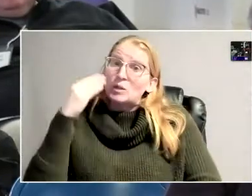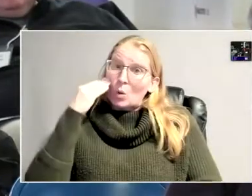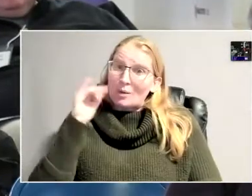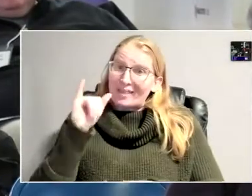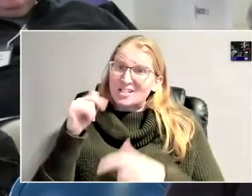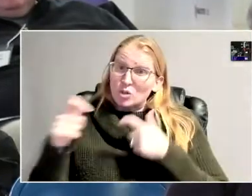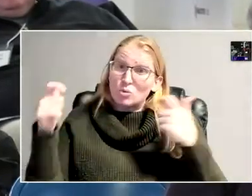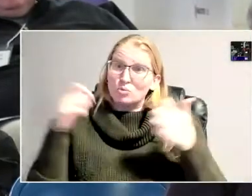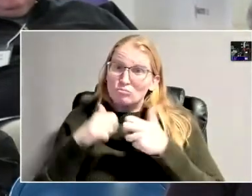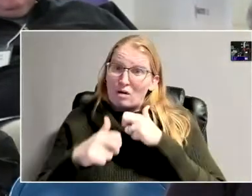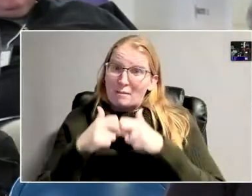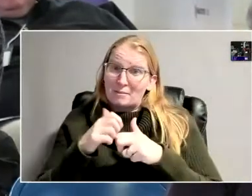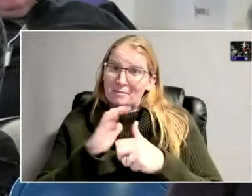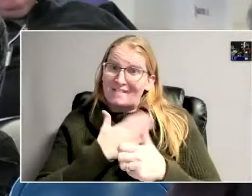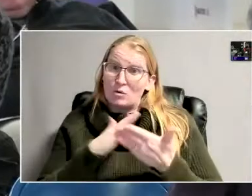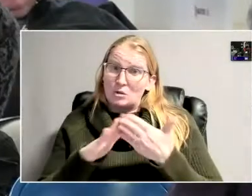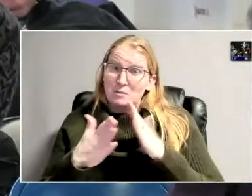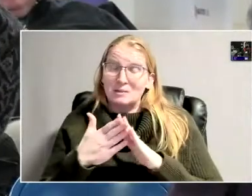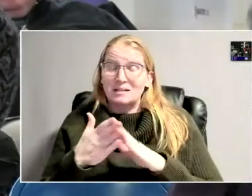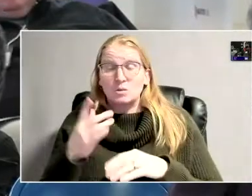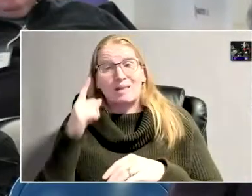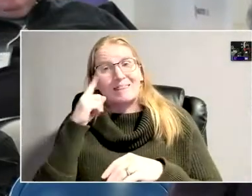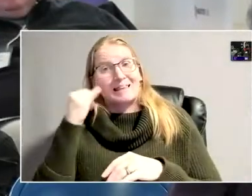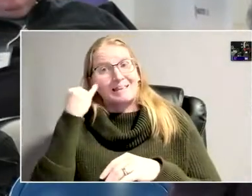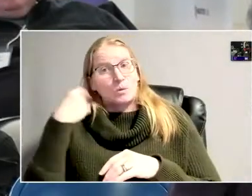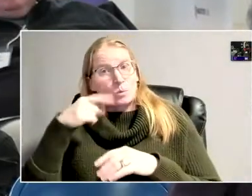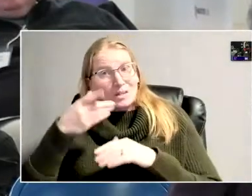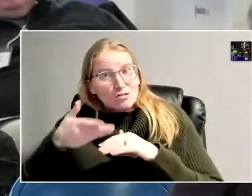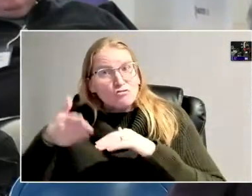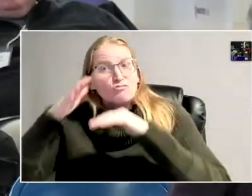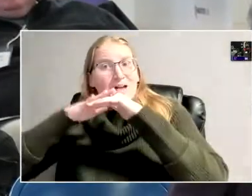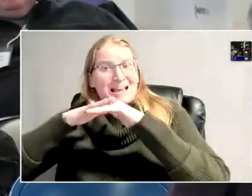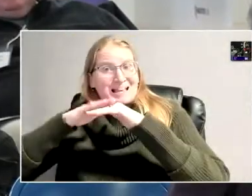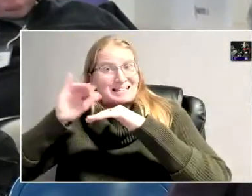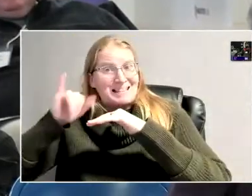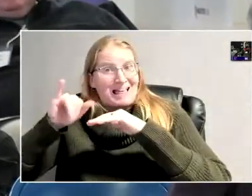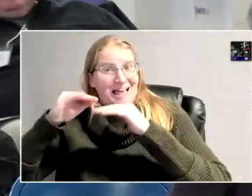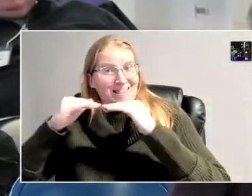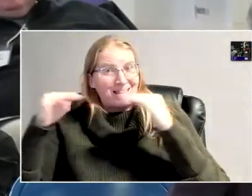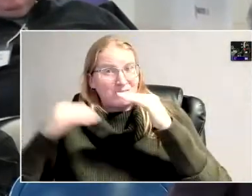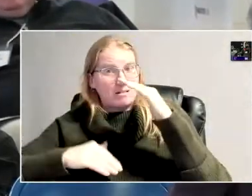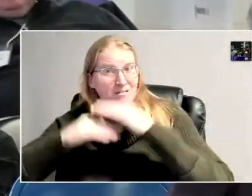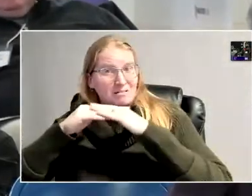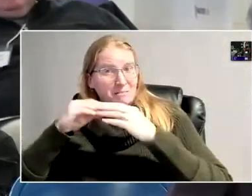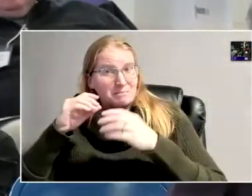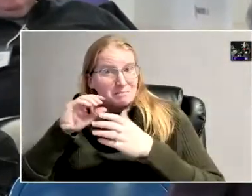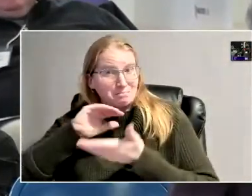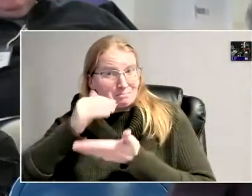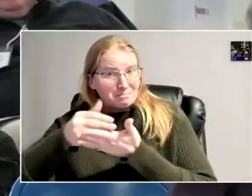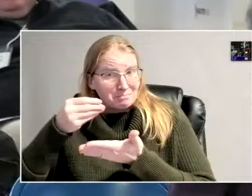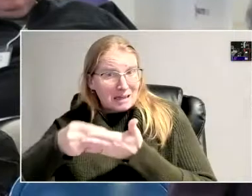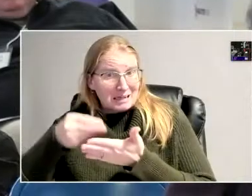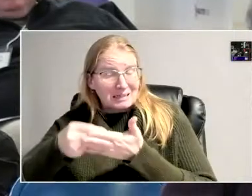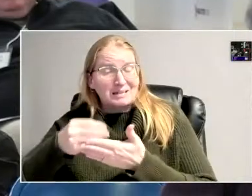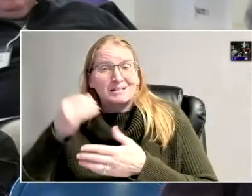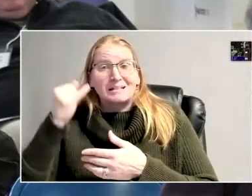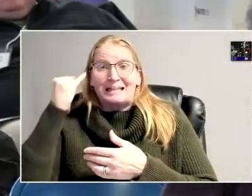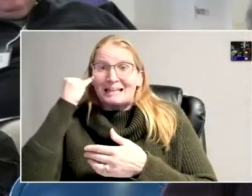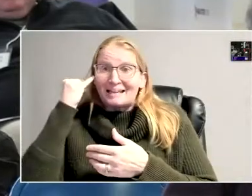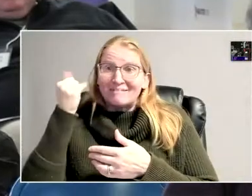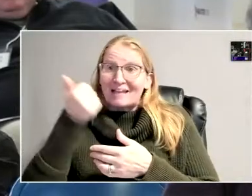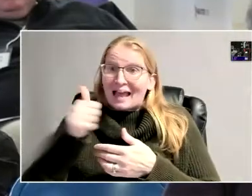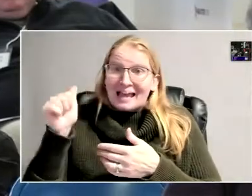rais the ceiling if there were um programs that came into